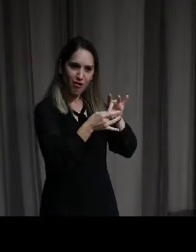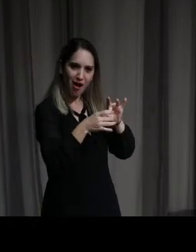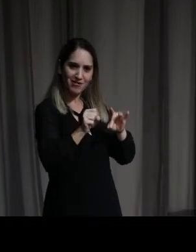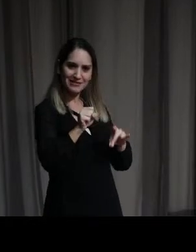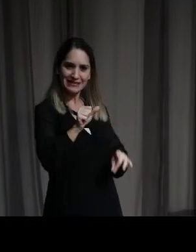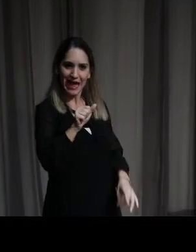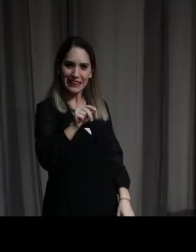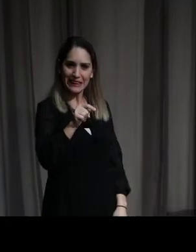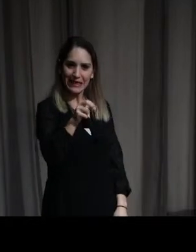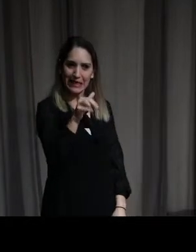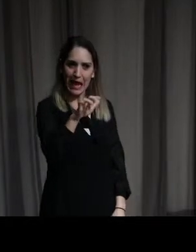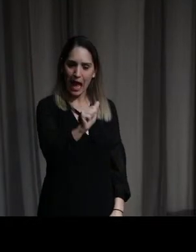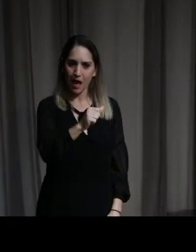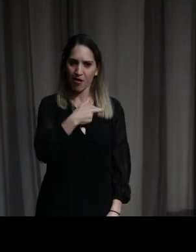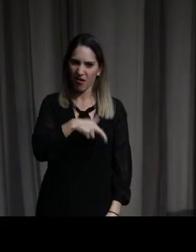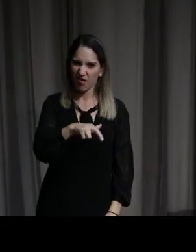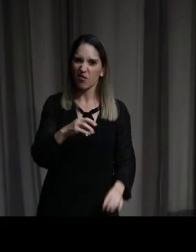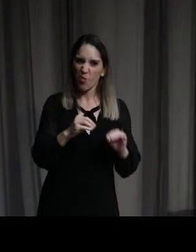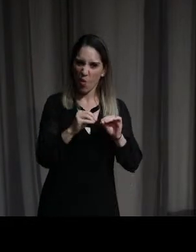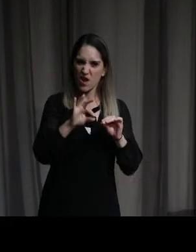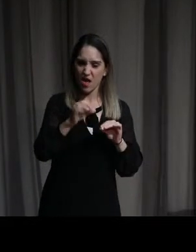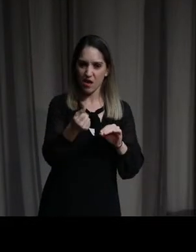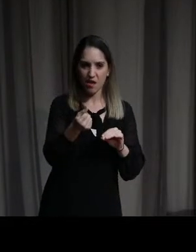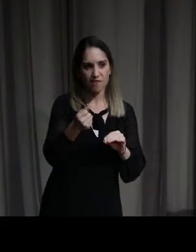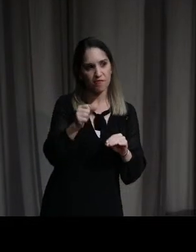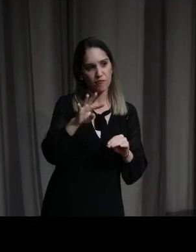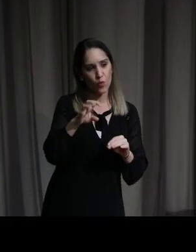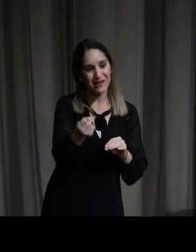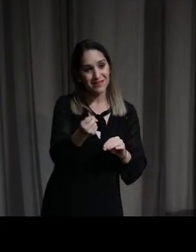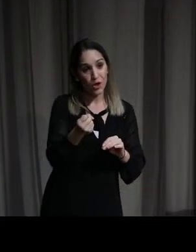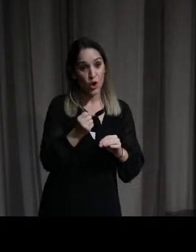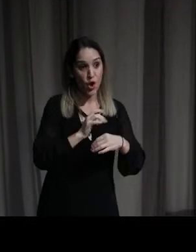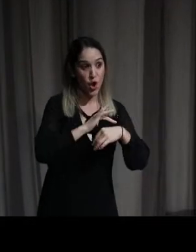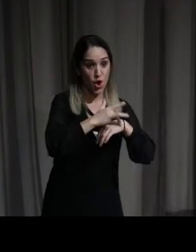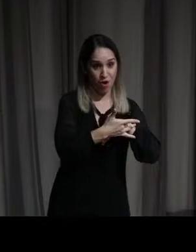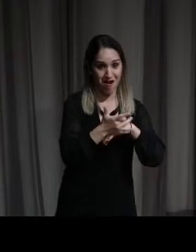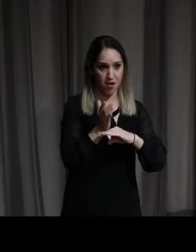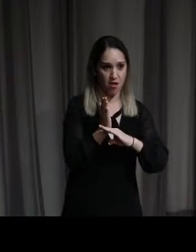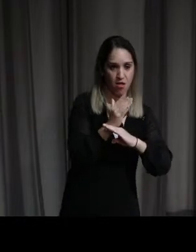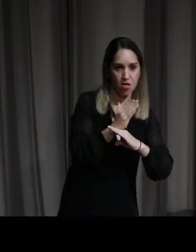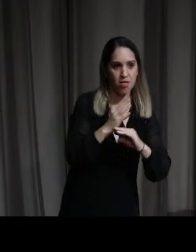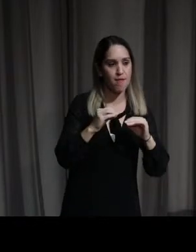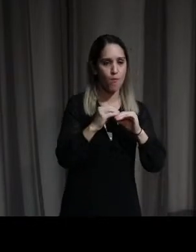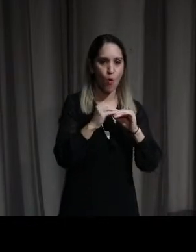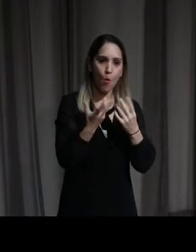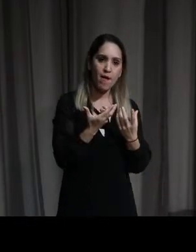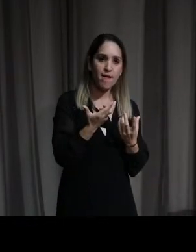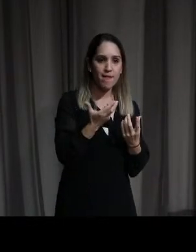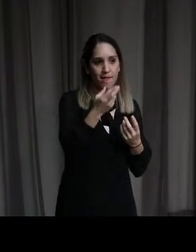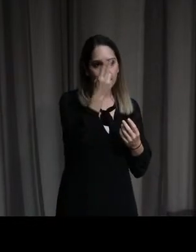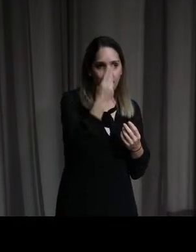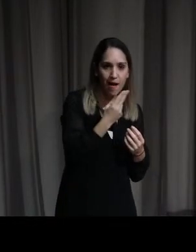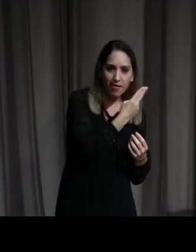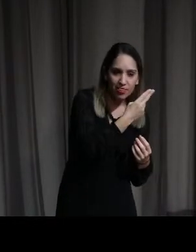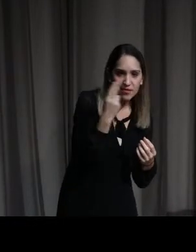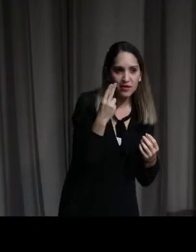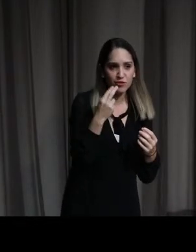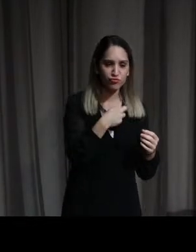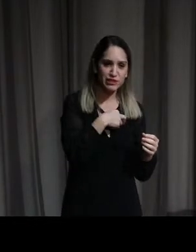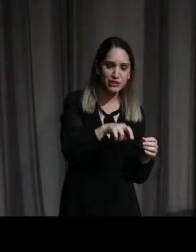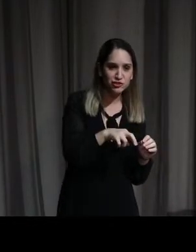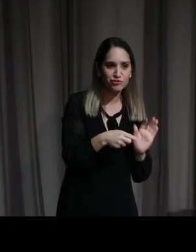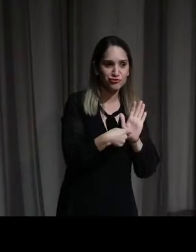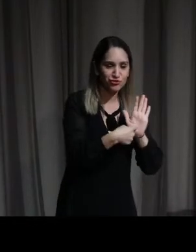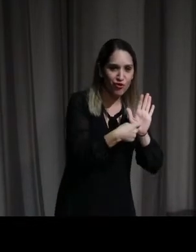doing more typically Catholic, Roman Catholic religious incursions into his